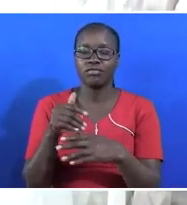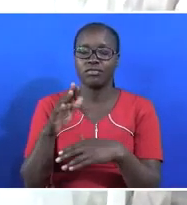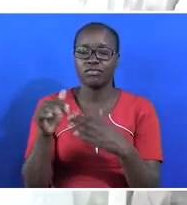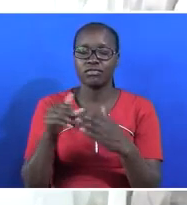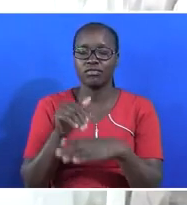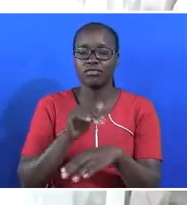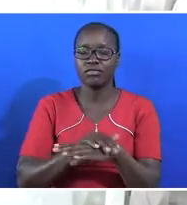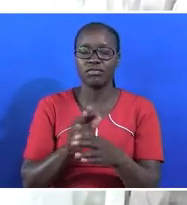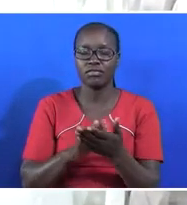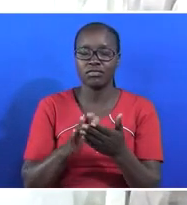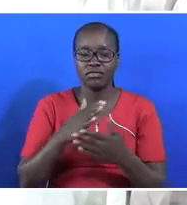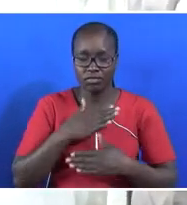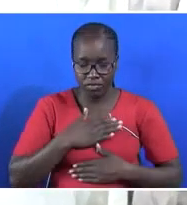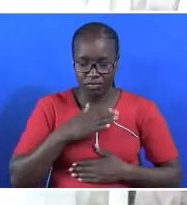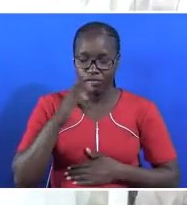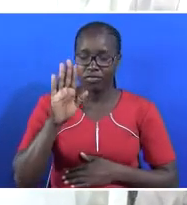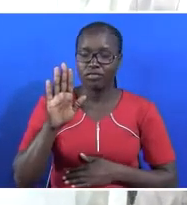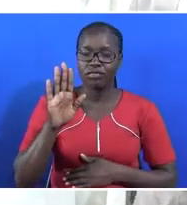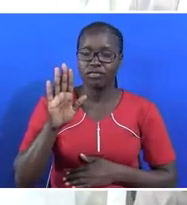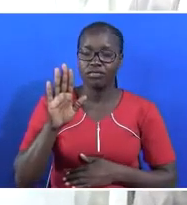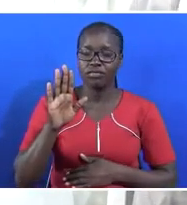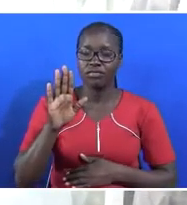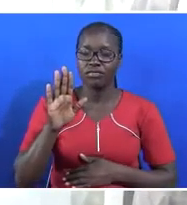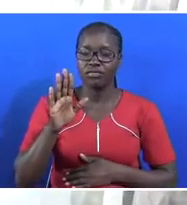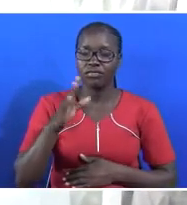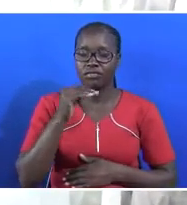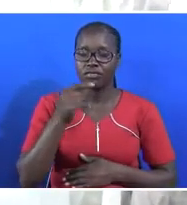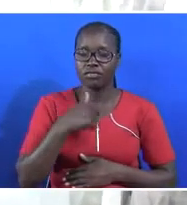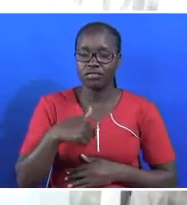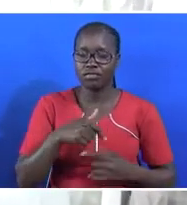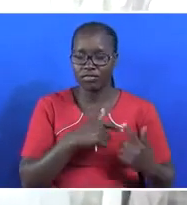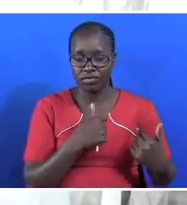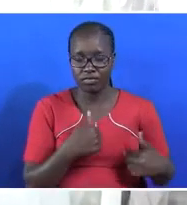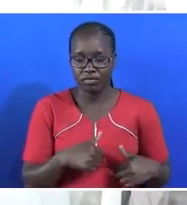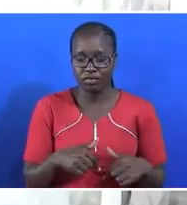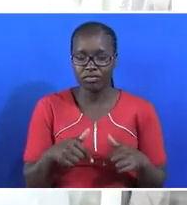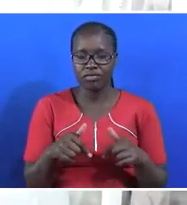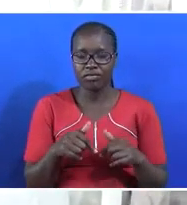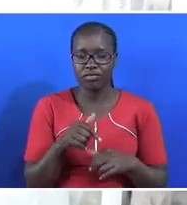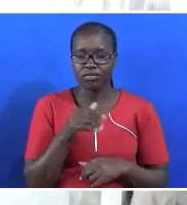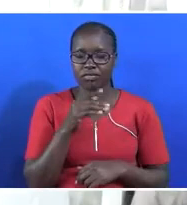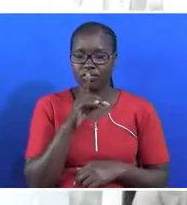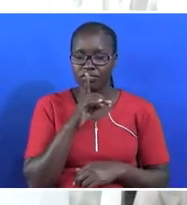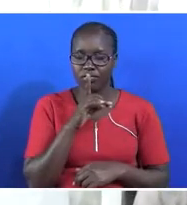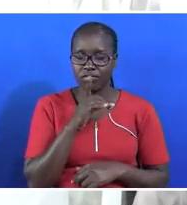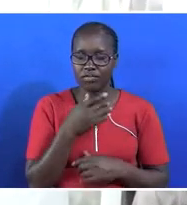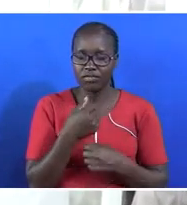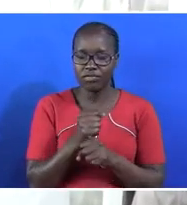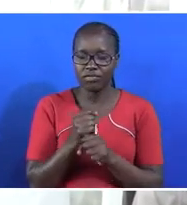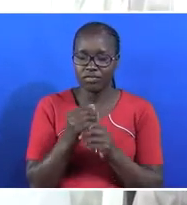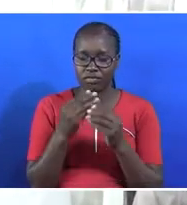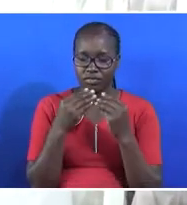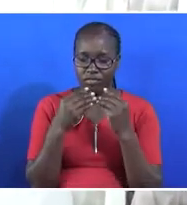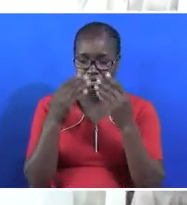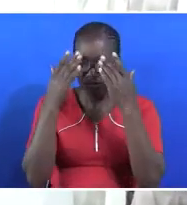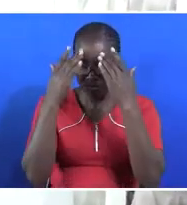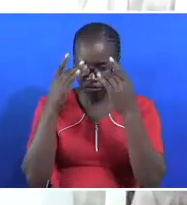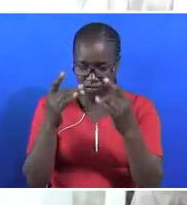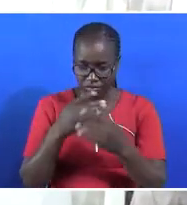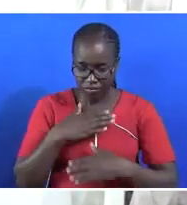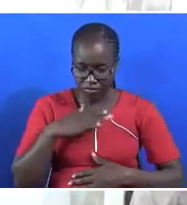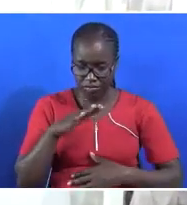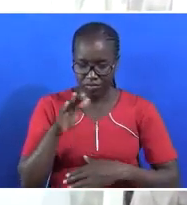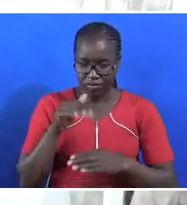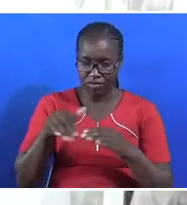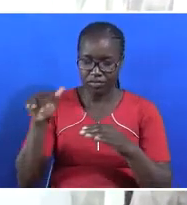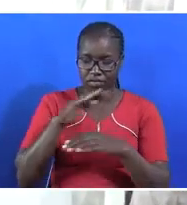the glory of your name. May you speak to our hearts still, O Lord. May we make a resolve to honor you